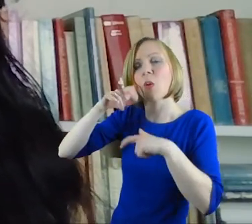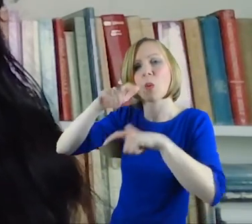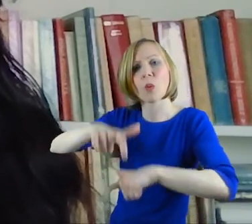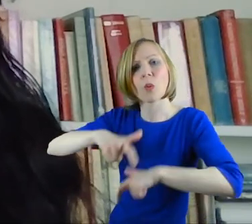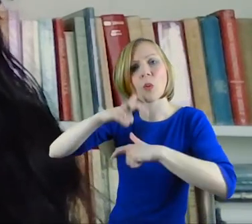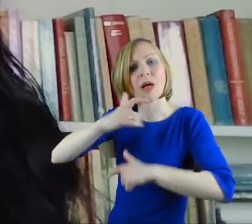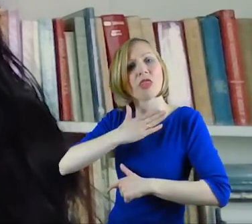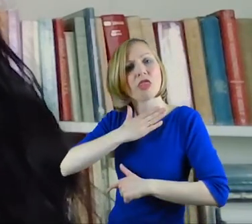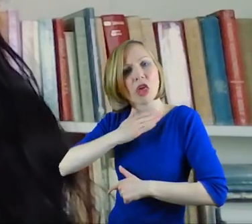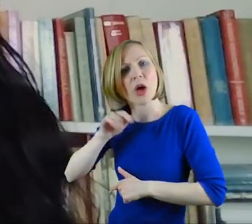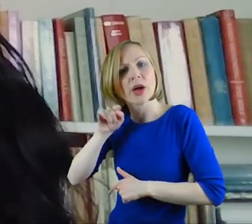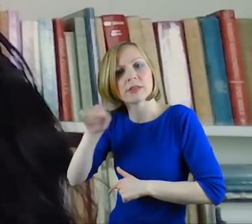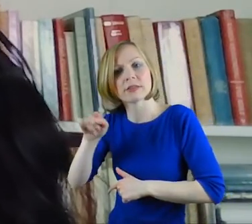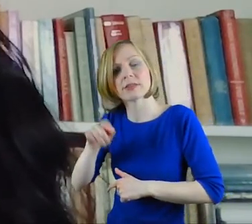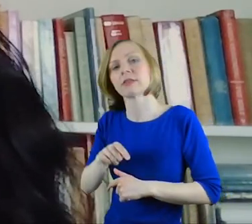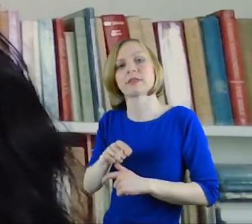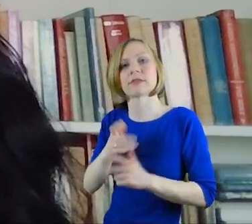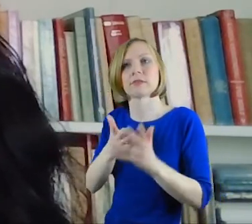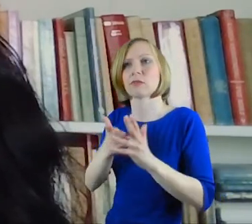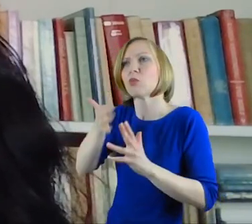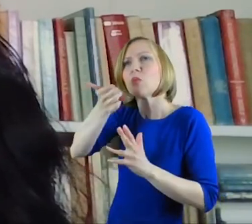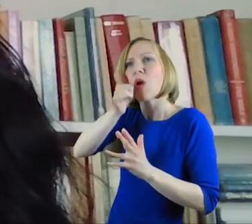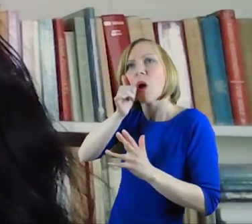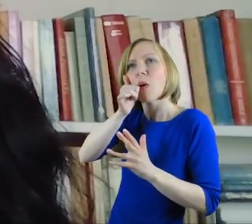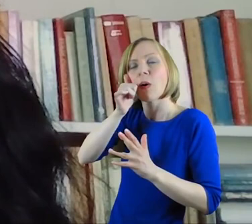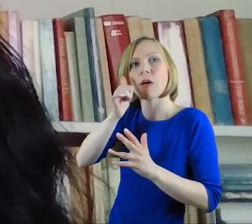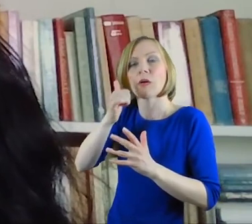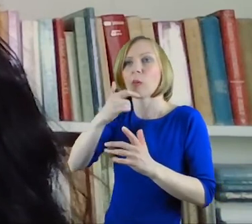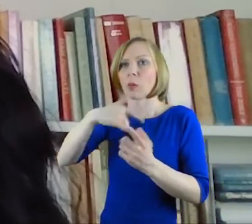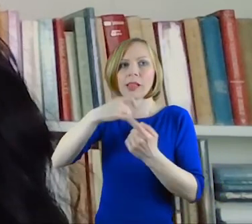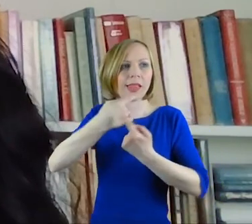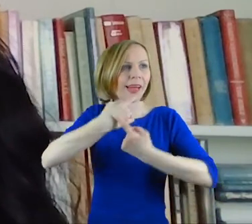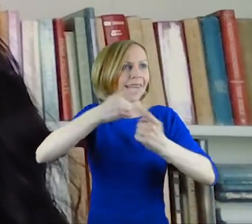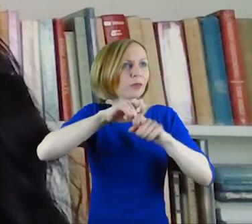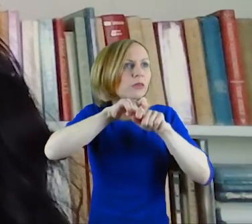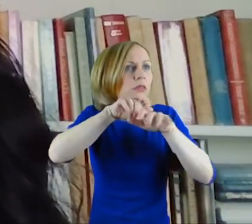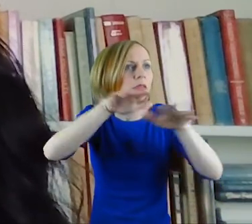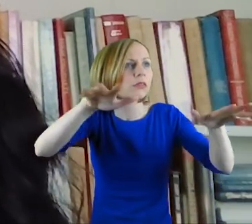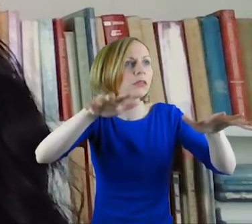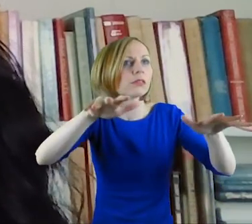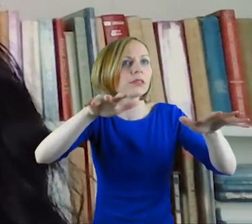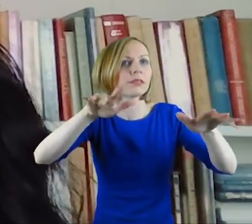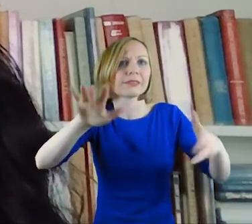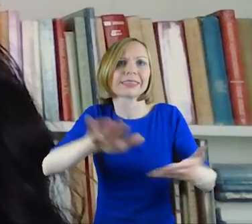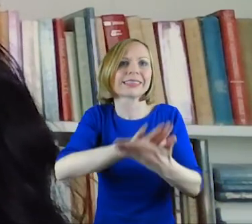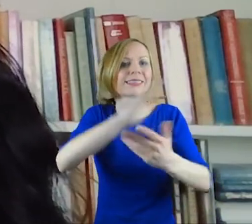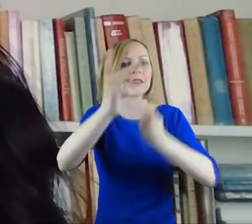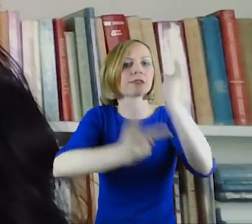thirst, and in being known, seek out to send, sing this Eden song.